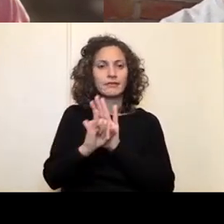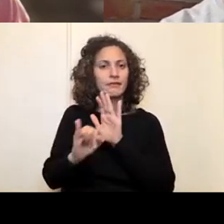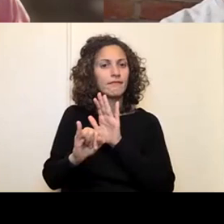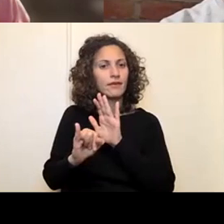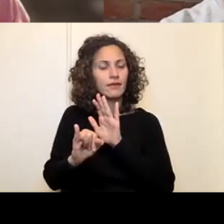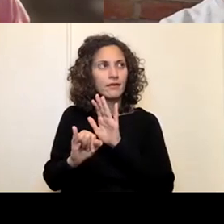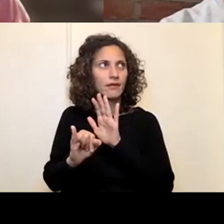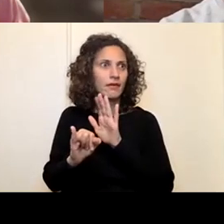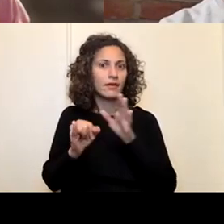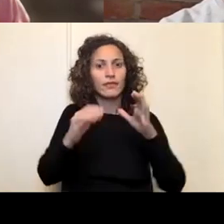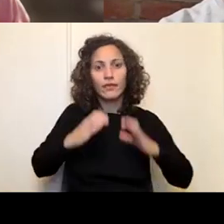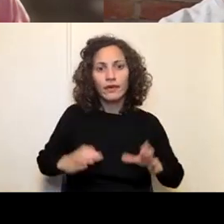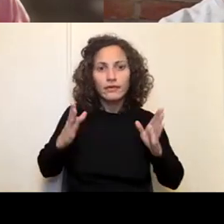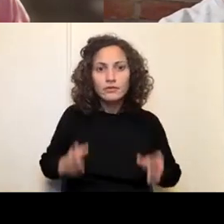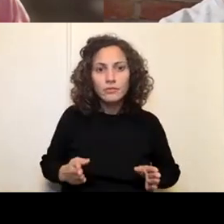you know, a customer,